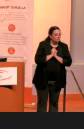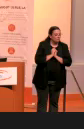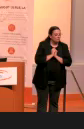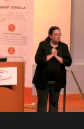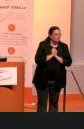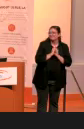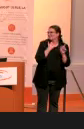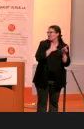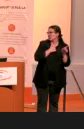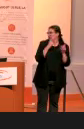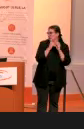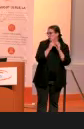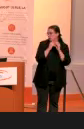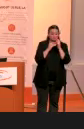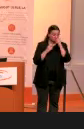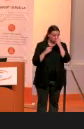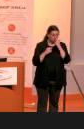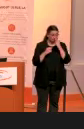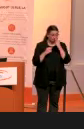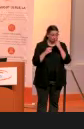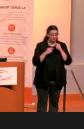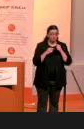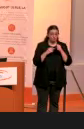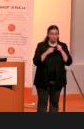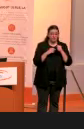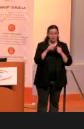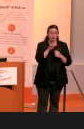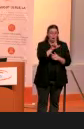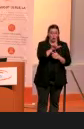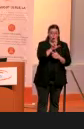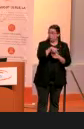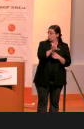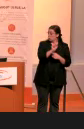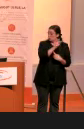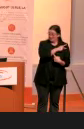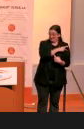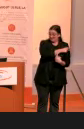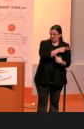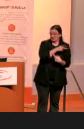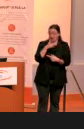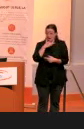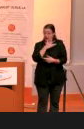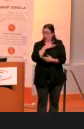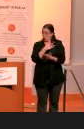Hi, Dr. McMahon. Do you have any data about heart failure in lupus patients with post-COVID symptoms,